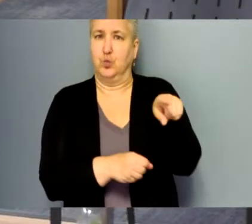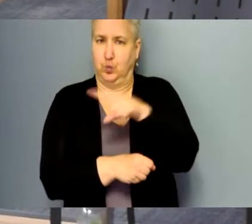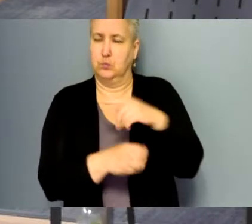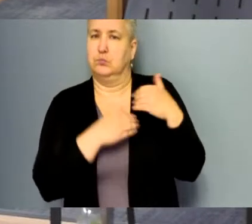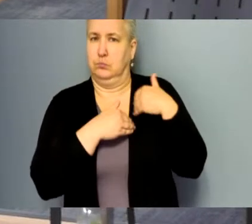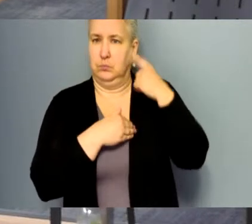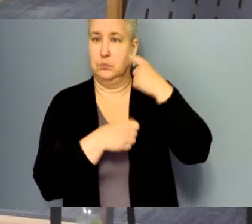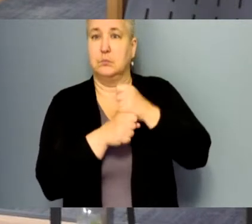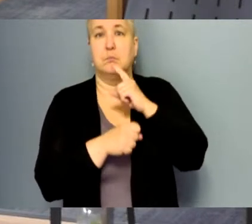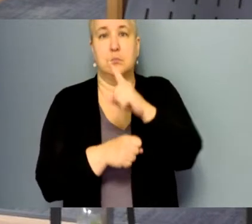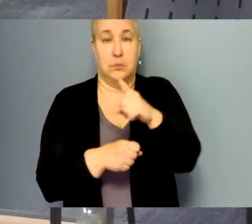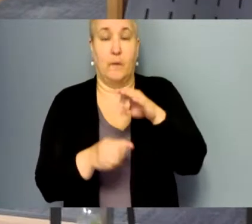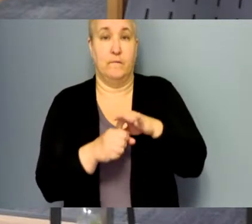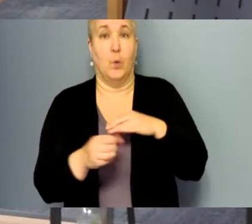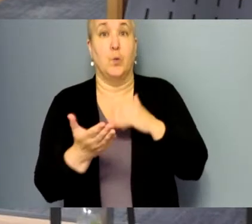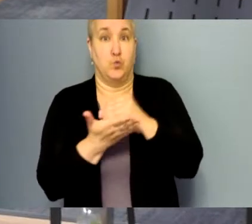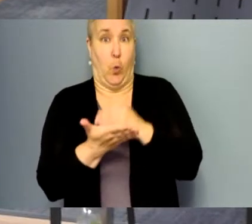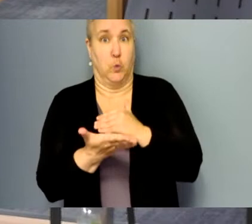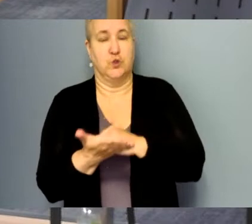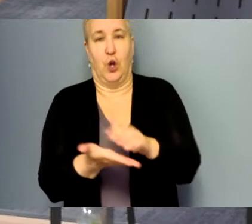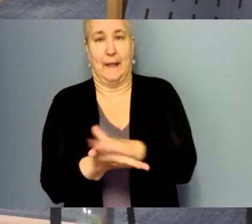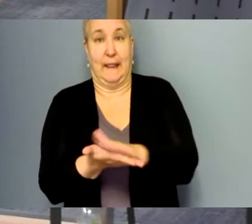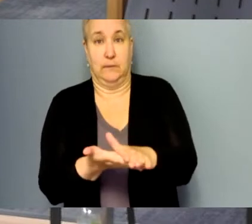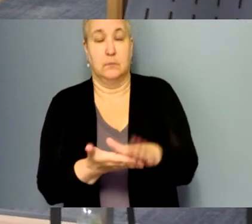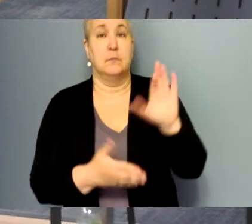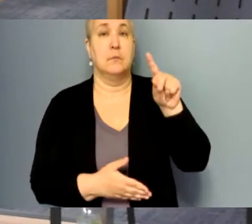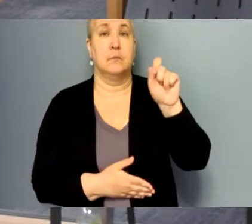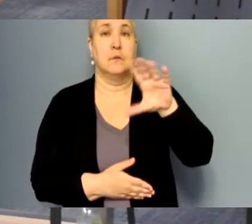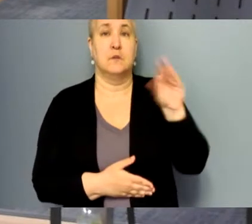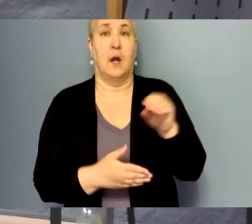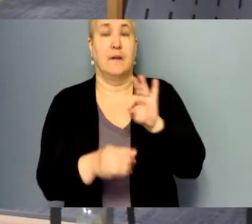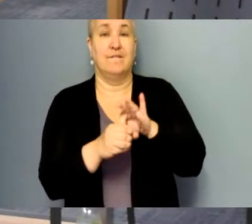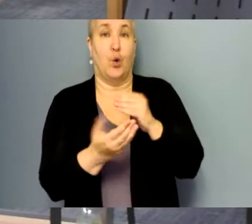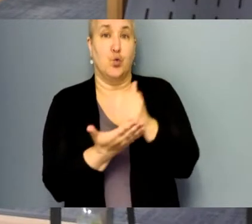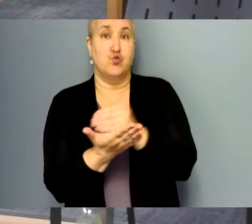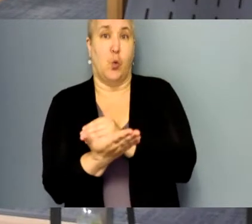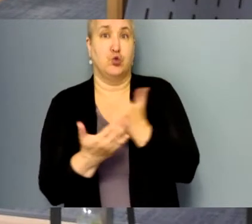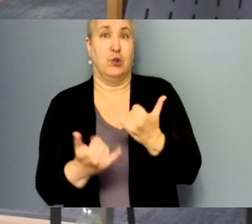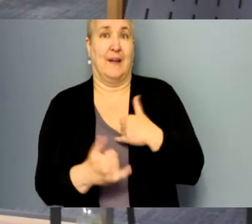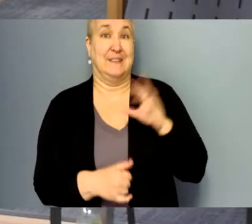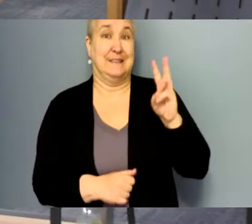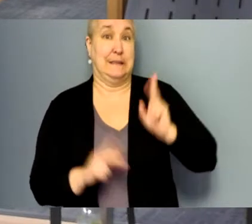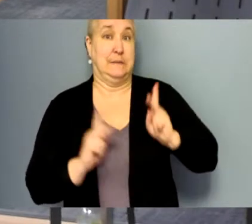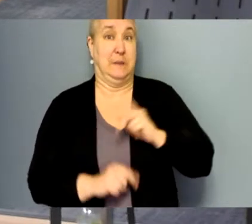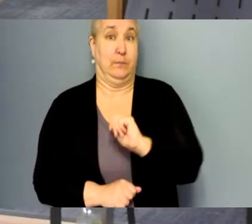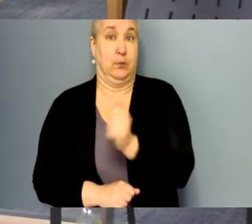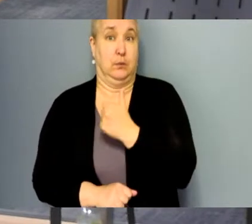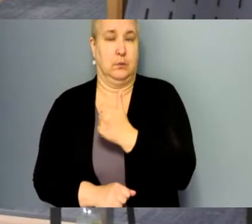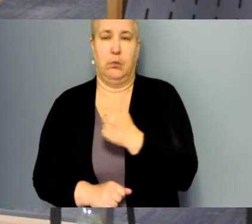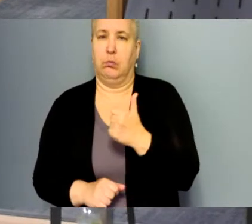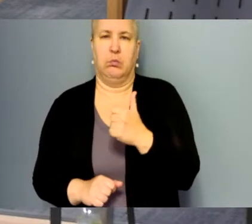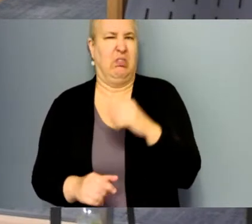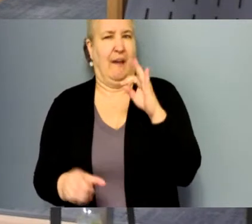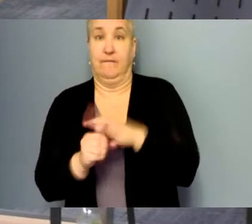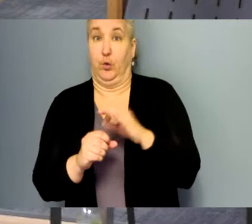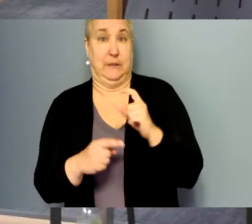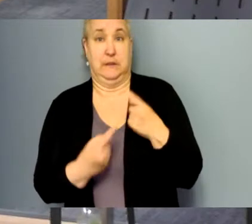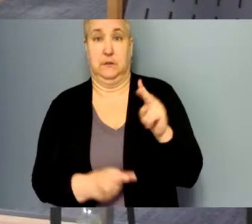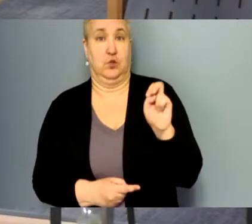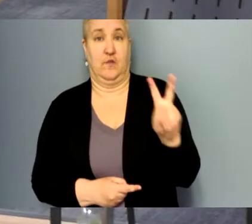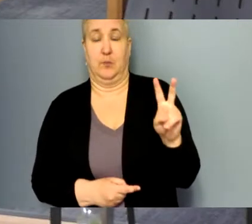for ensuring that the voter rolls are clean. The Bucks County voter roll currently has 6 people who have not voted since